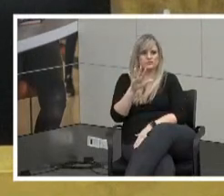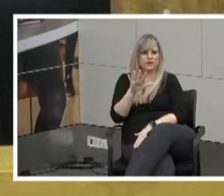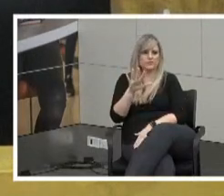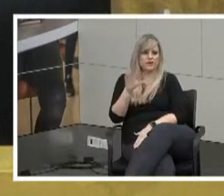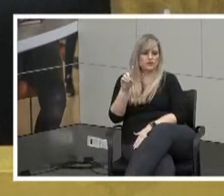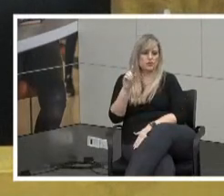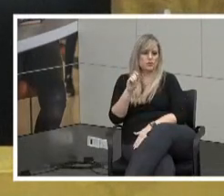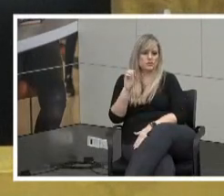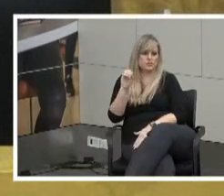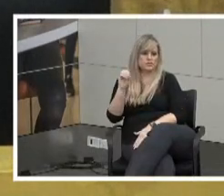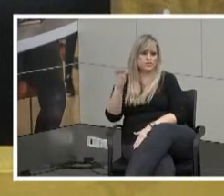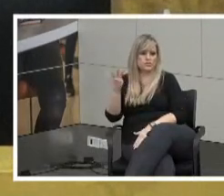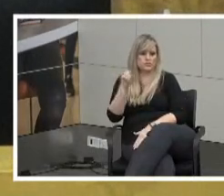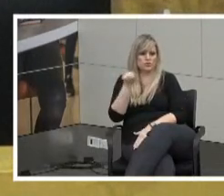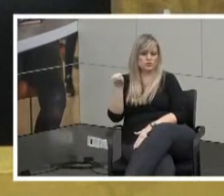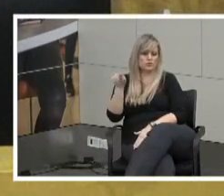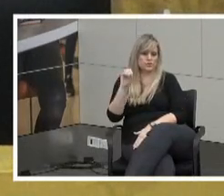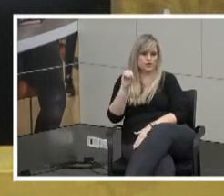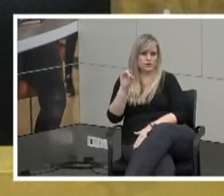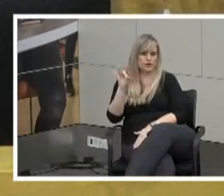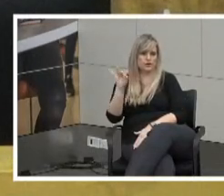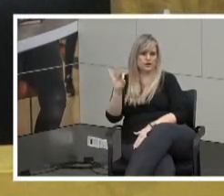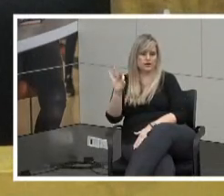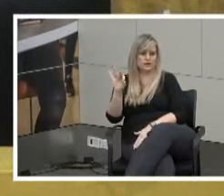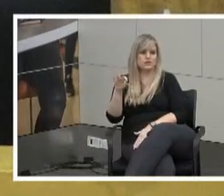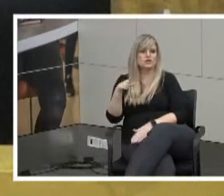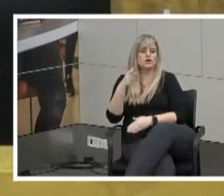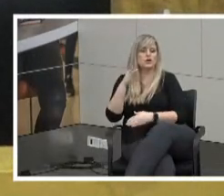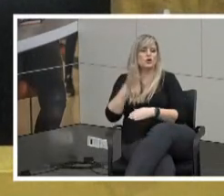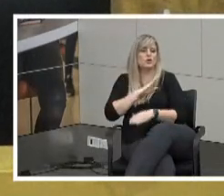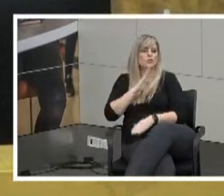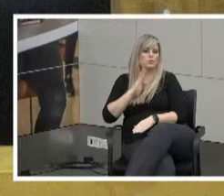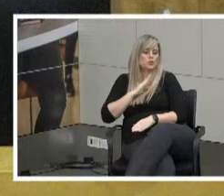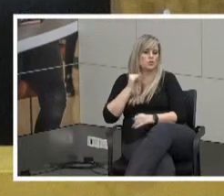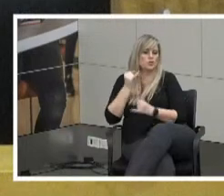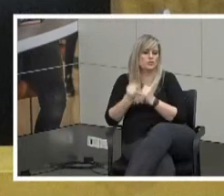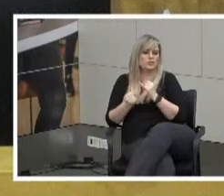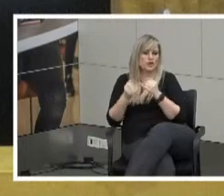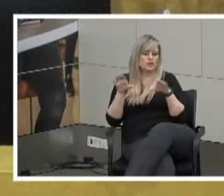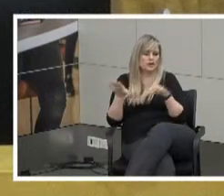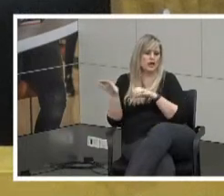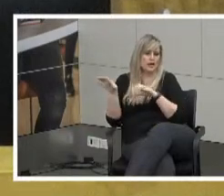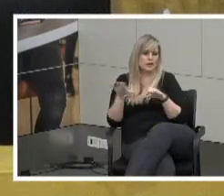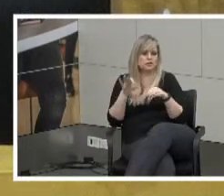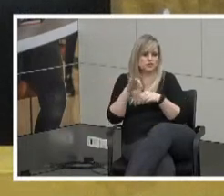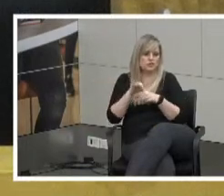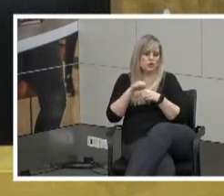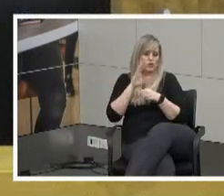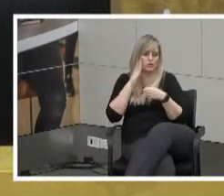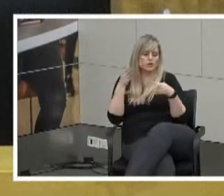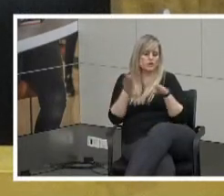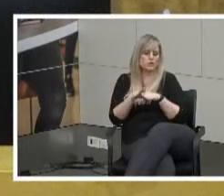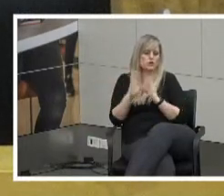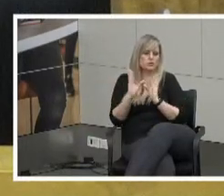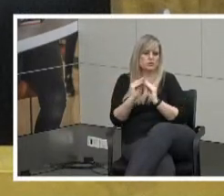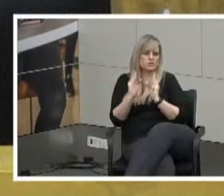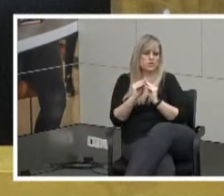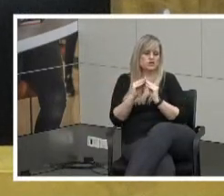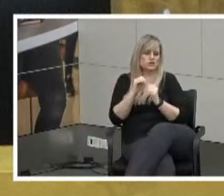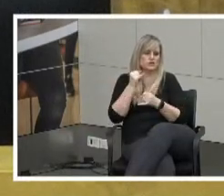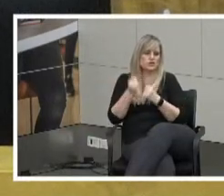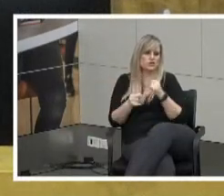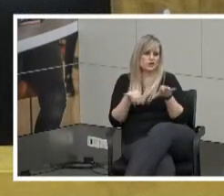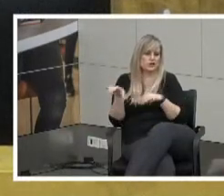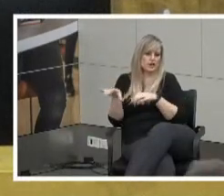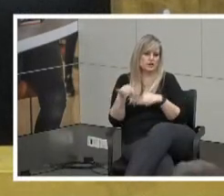551.071 point8 n should board final action Vote or decision on any matter considered in the closed session be required such final action